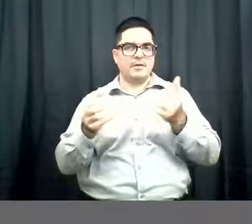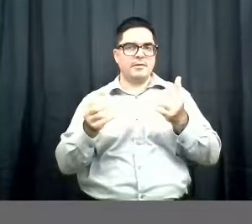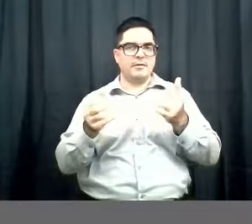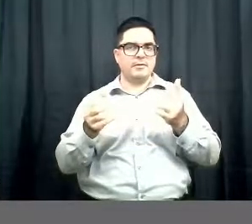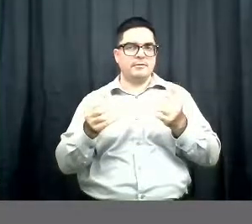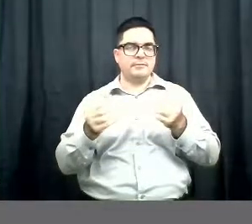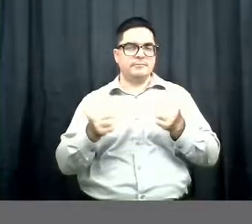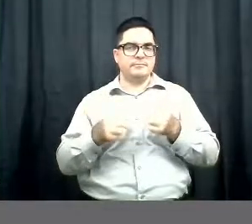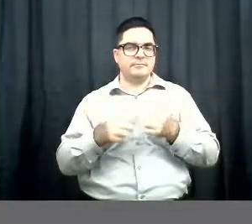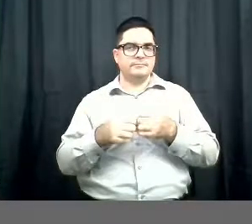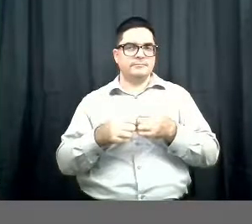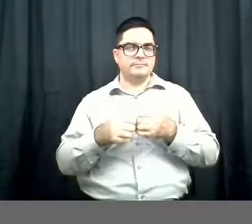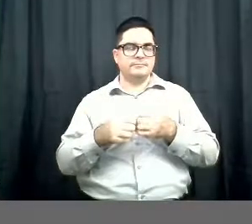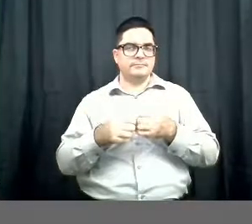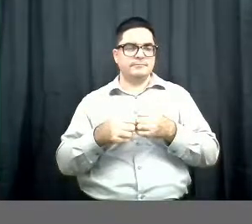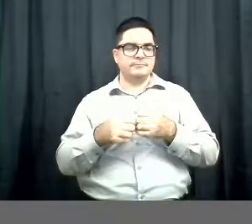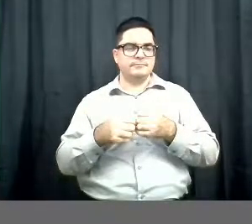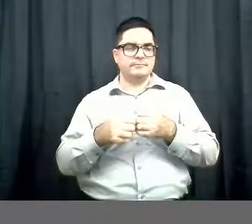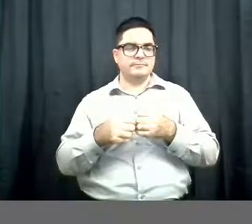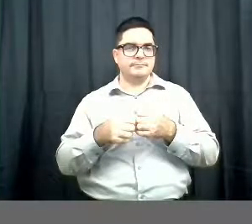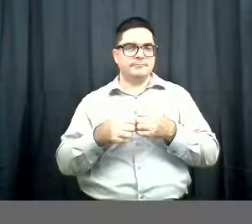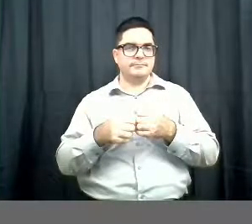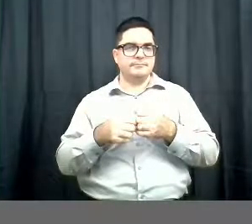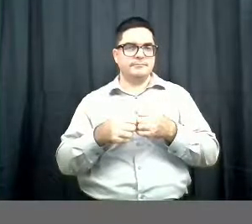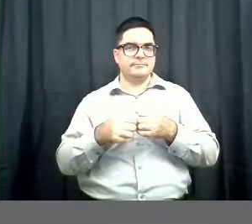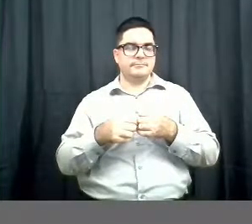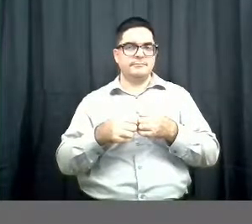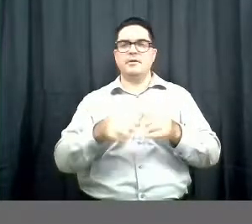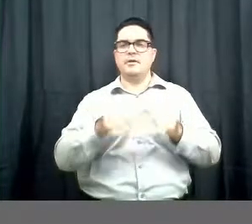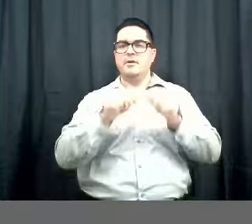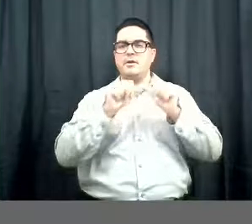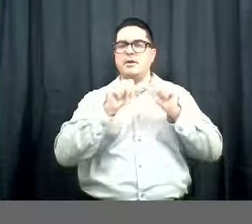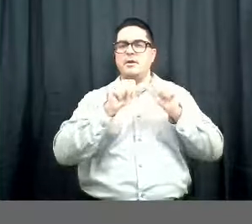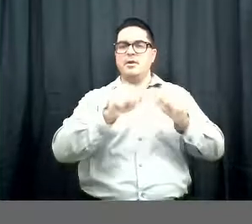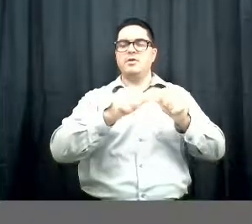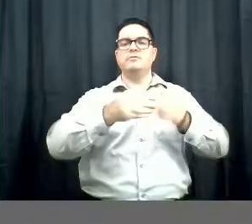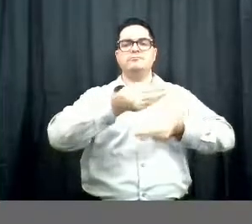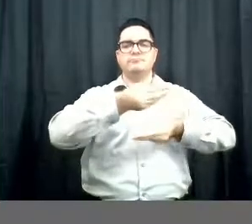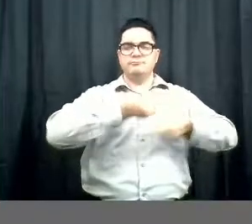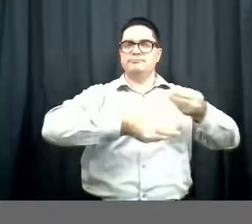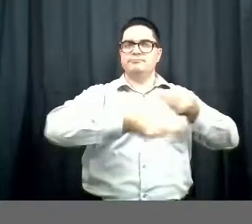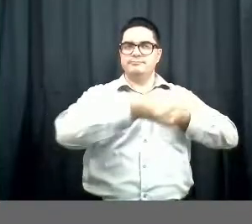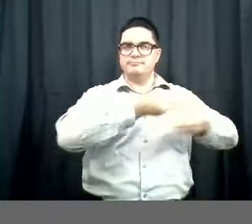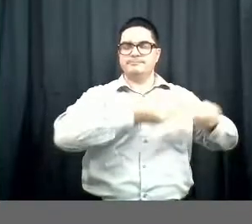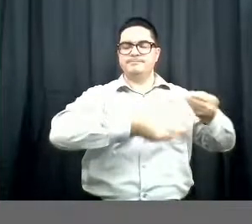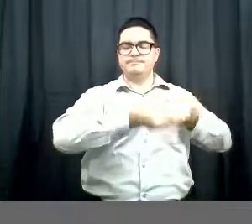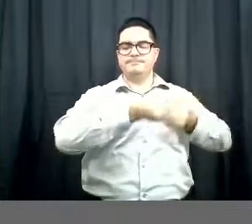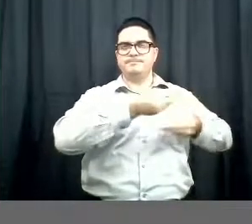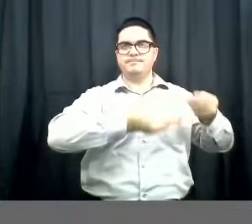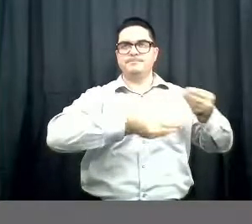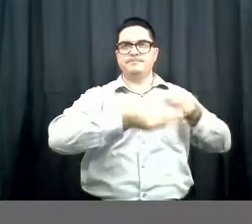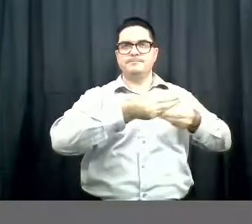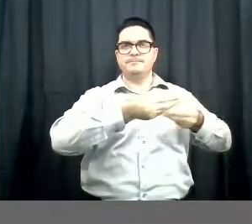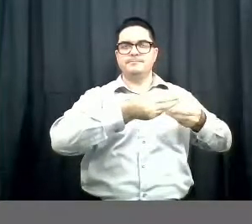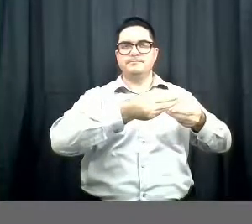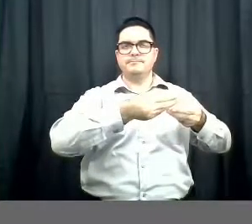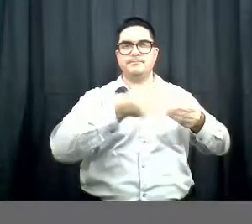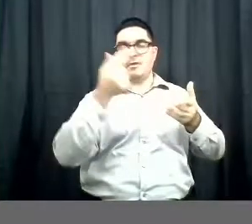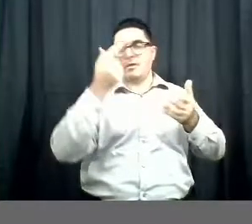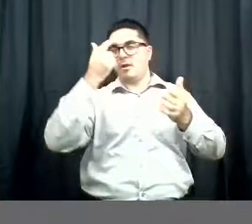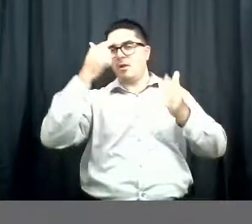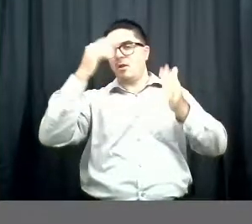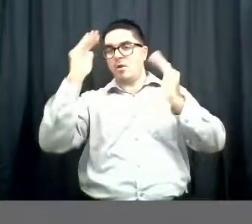to continuing negotiations around a revised or modified plan of arrangement that we're still having hope to continue to have